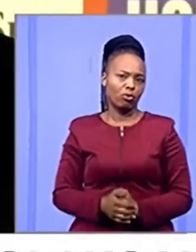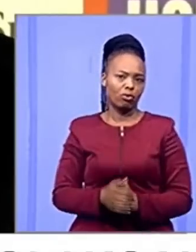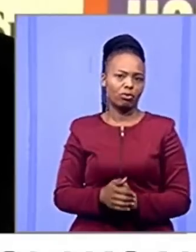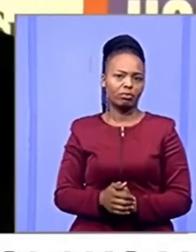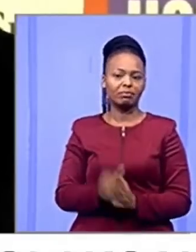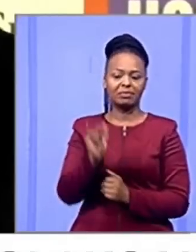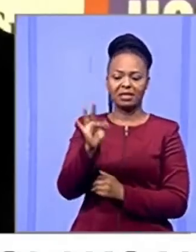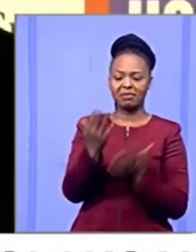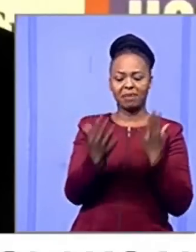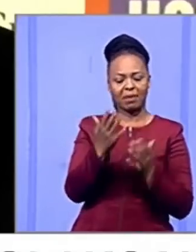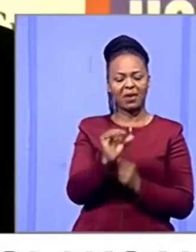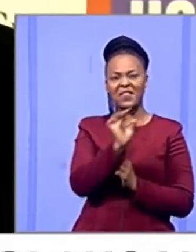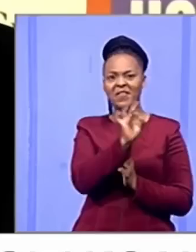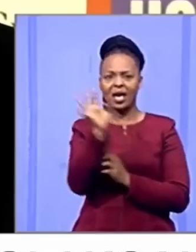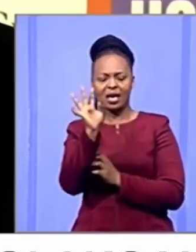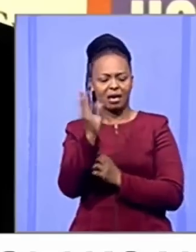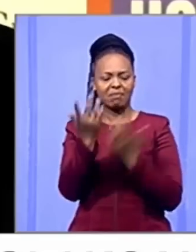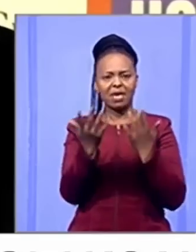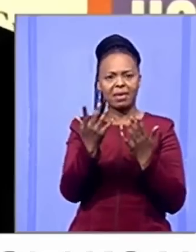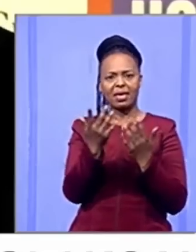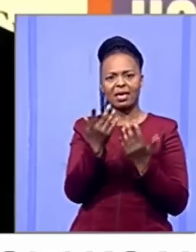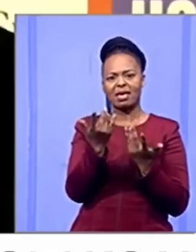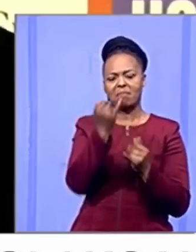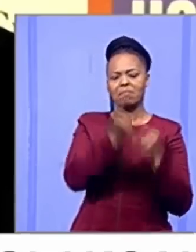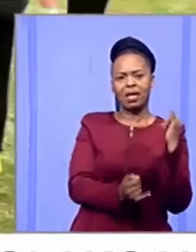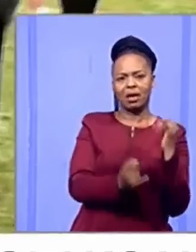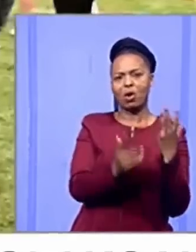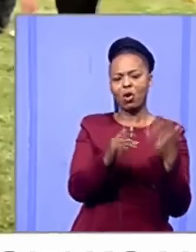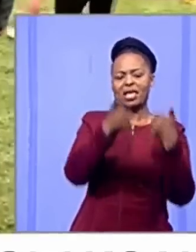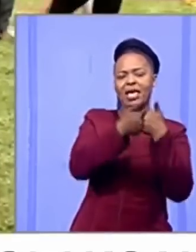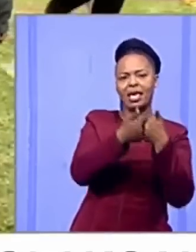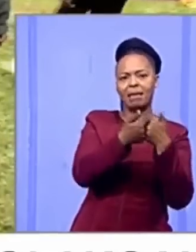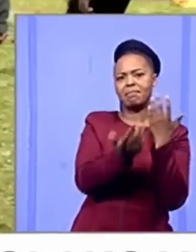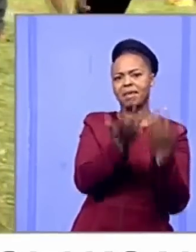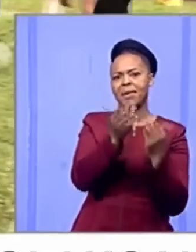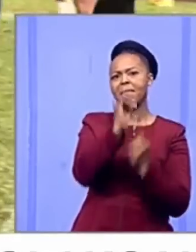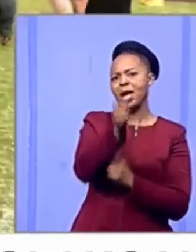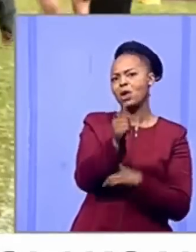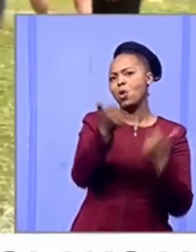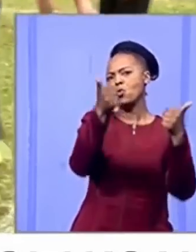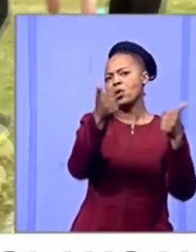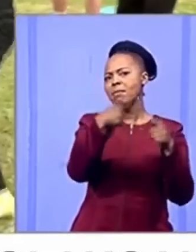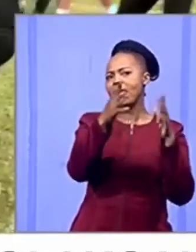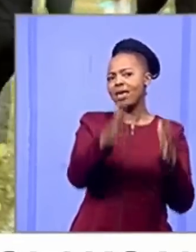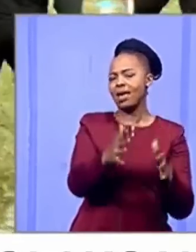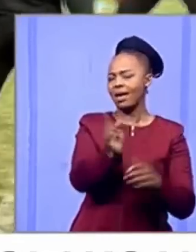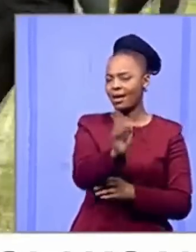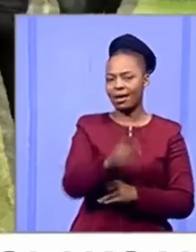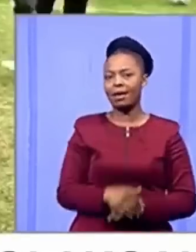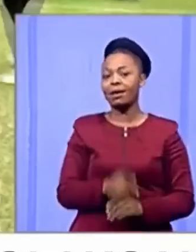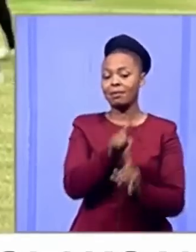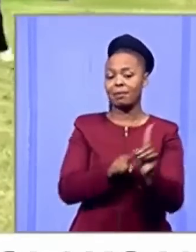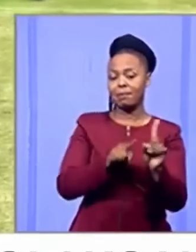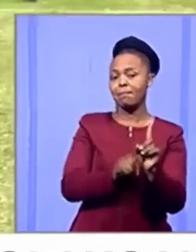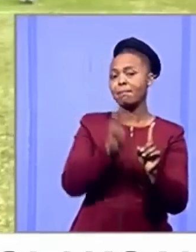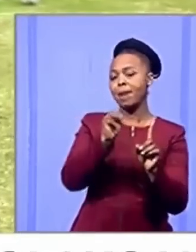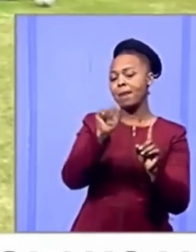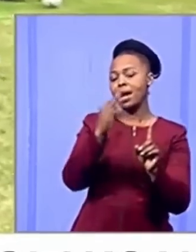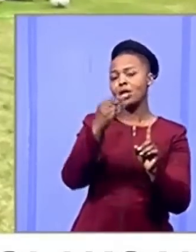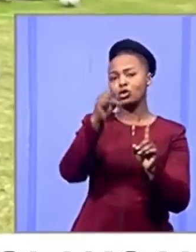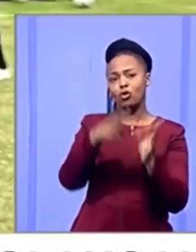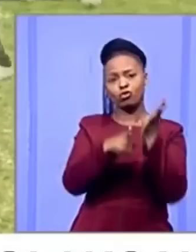make a player, does not make you a bad player just in one match. Mabasa o itšhupile gore o kgona go nweša dino le ge a be a